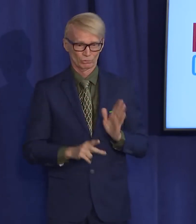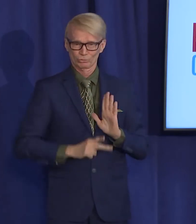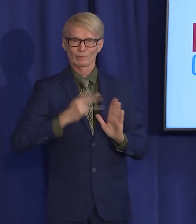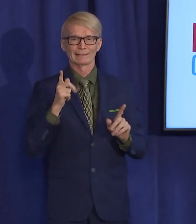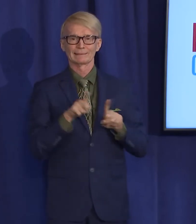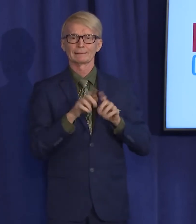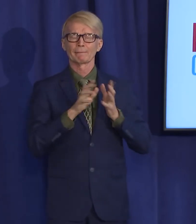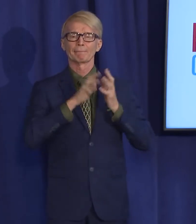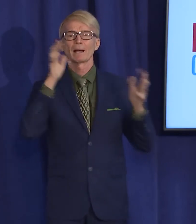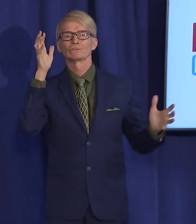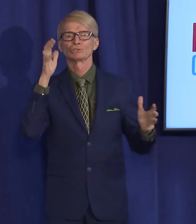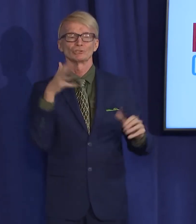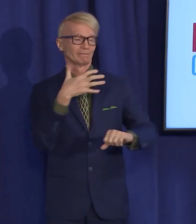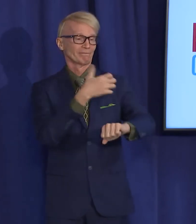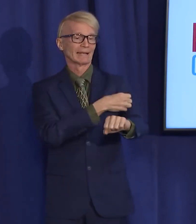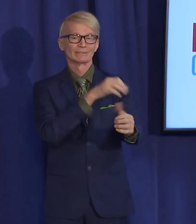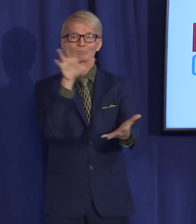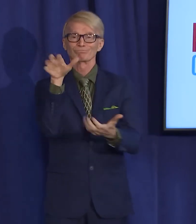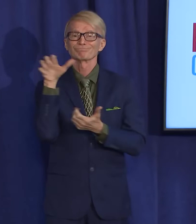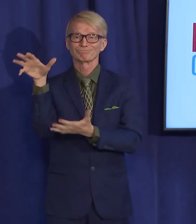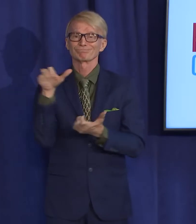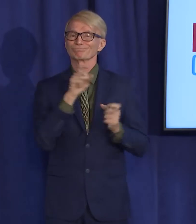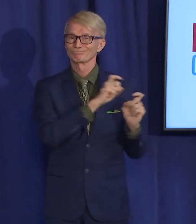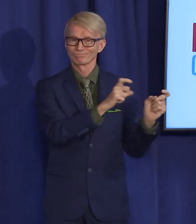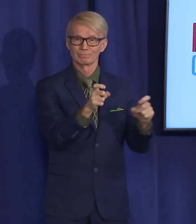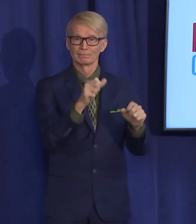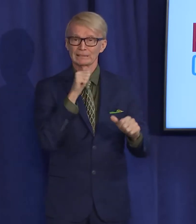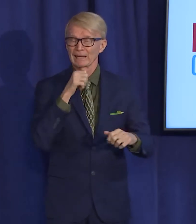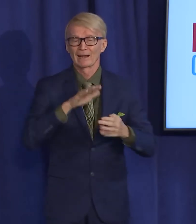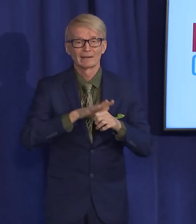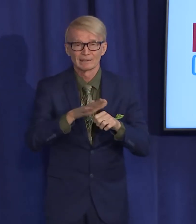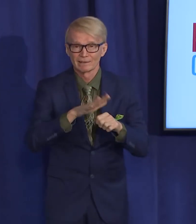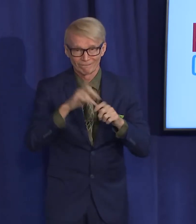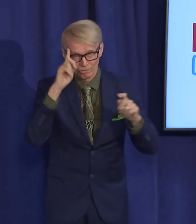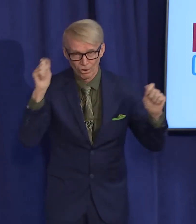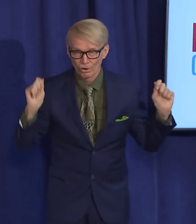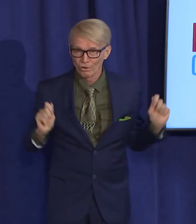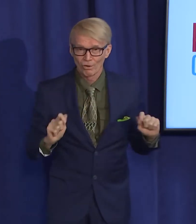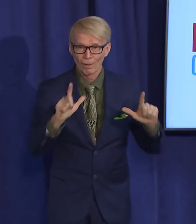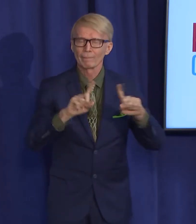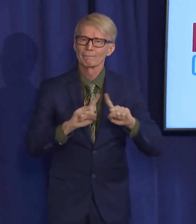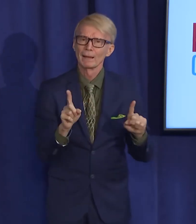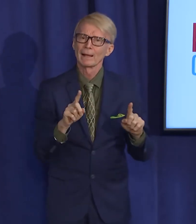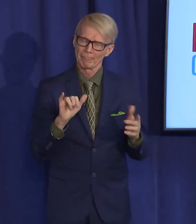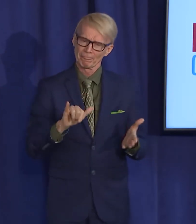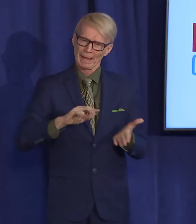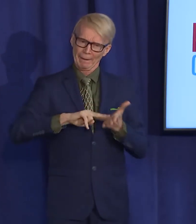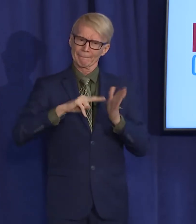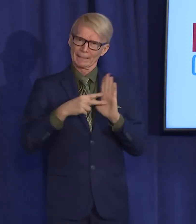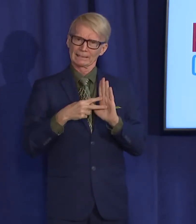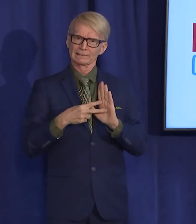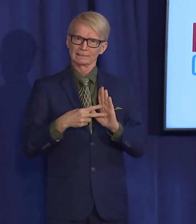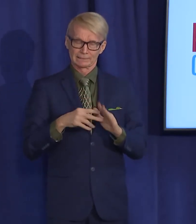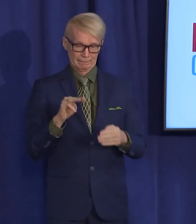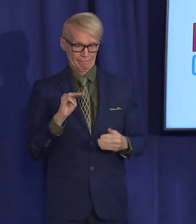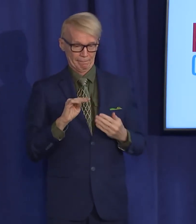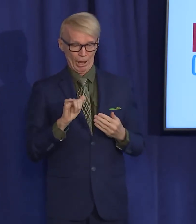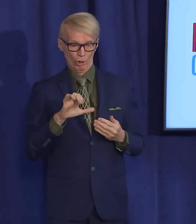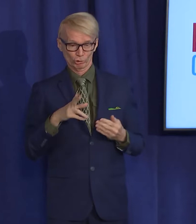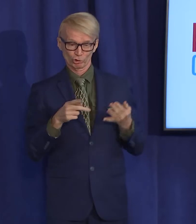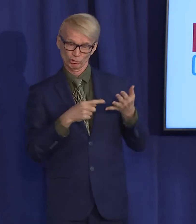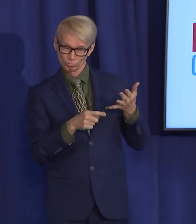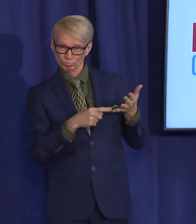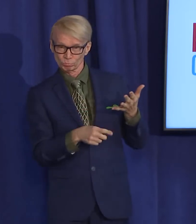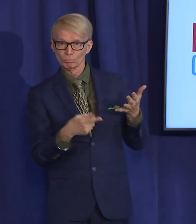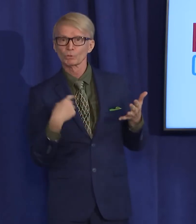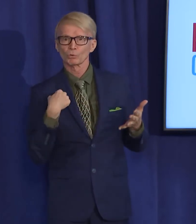It's still not enough to meet demand, but it is a major improvement. And that means by the end of March, we will have been able to offer